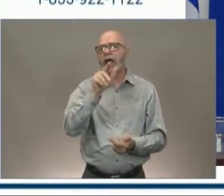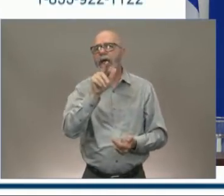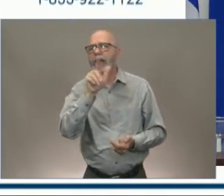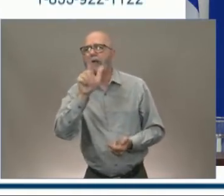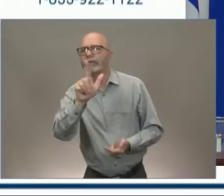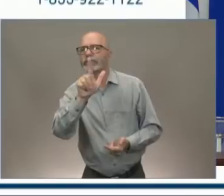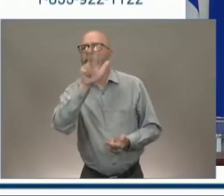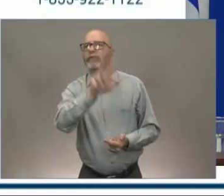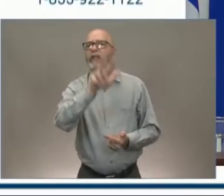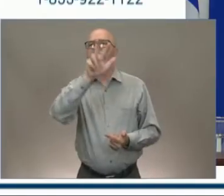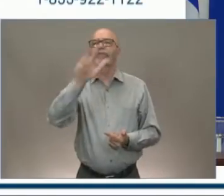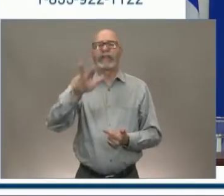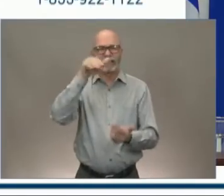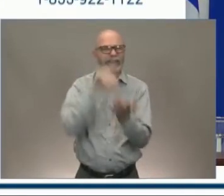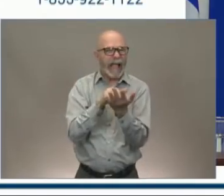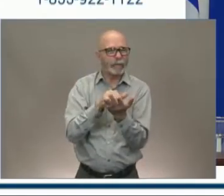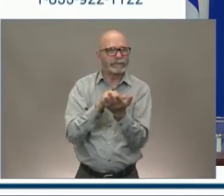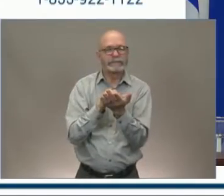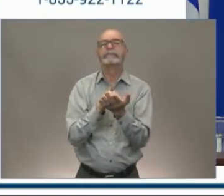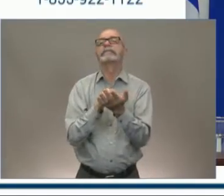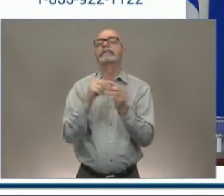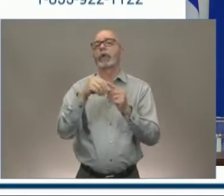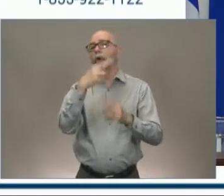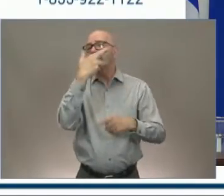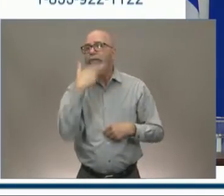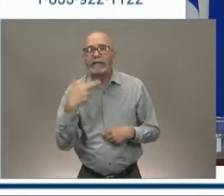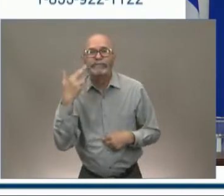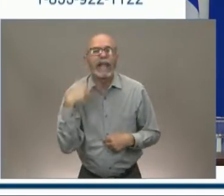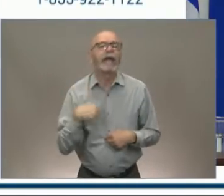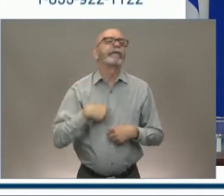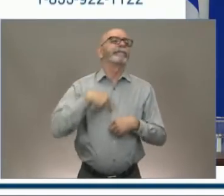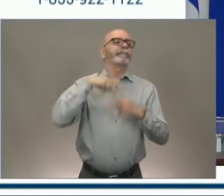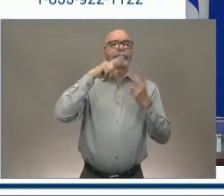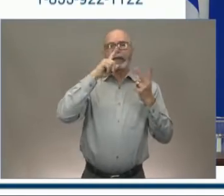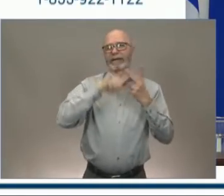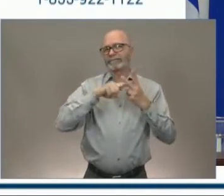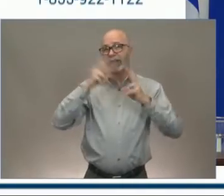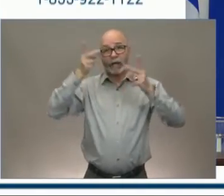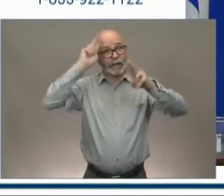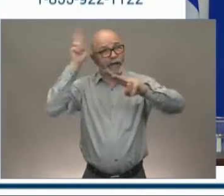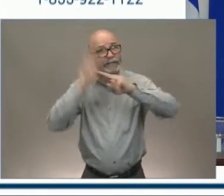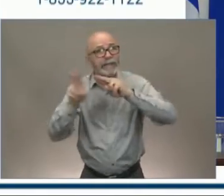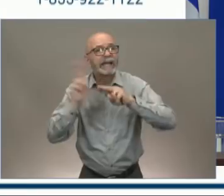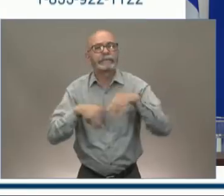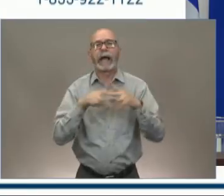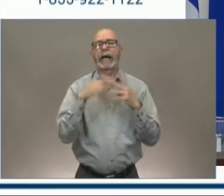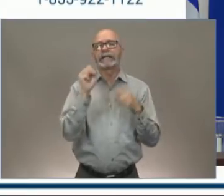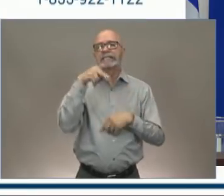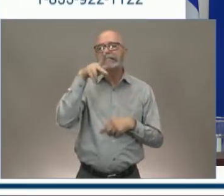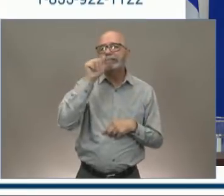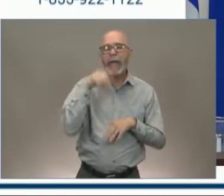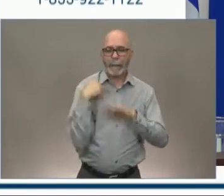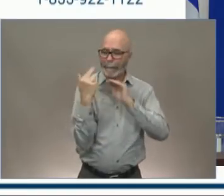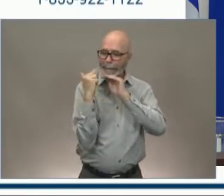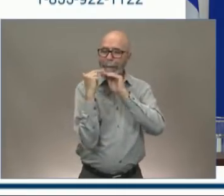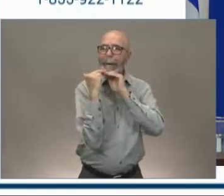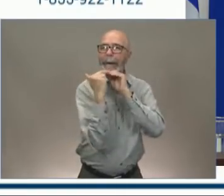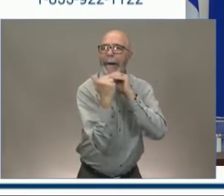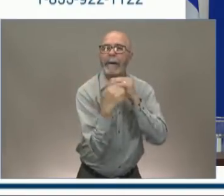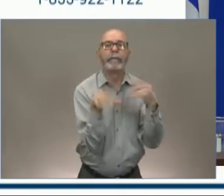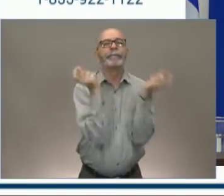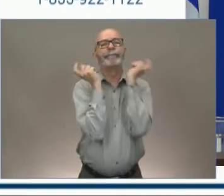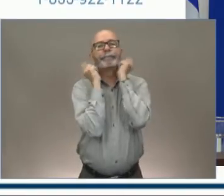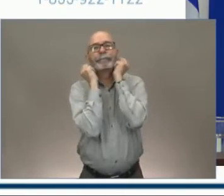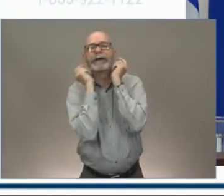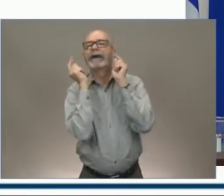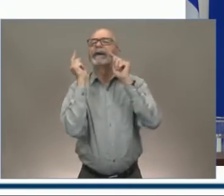bars, gym and fitness facilities, hair salons and barbershops, spas and nail salons, and body art establishments. This